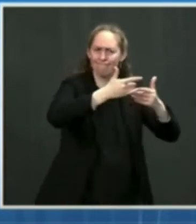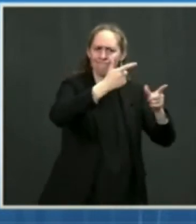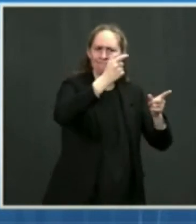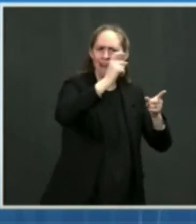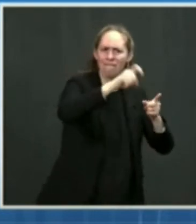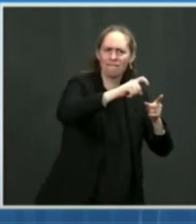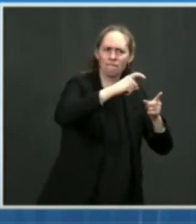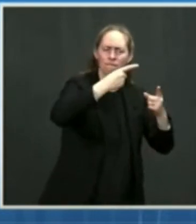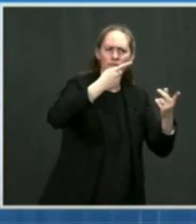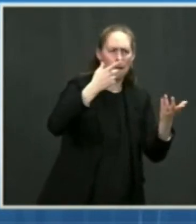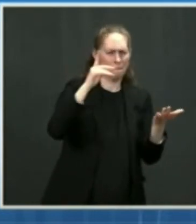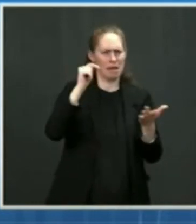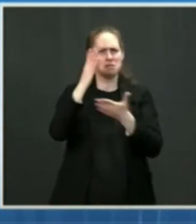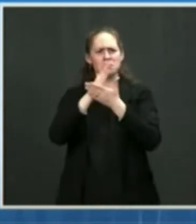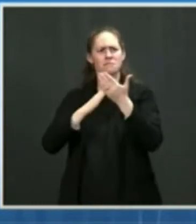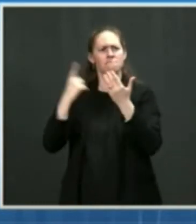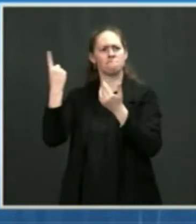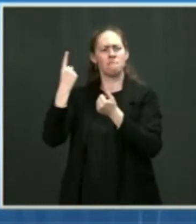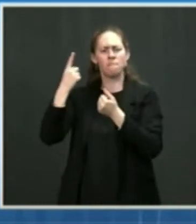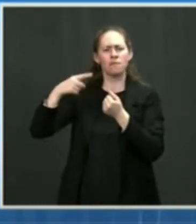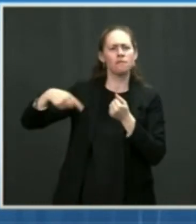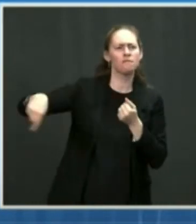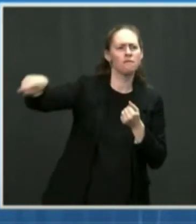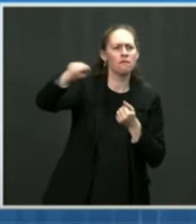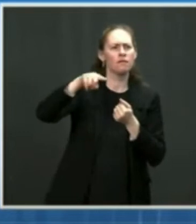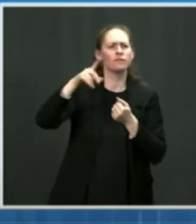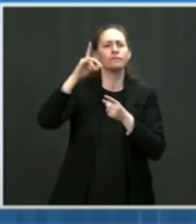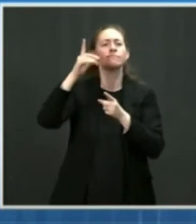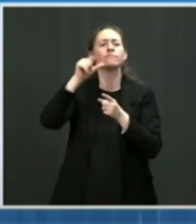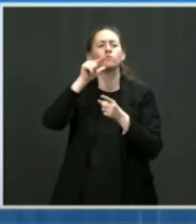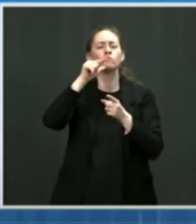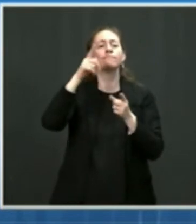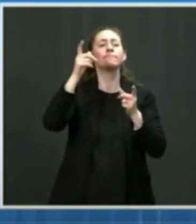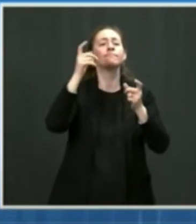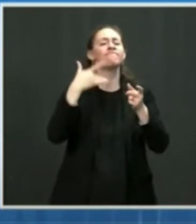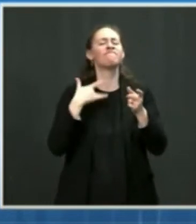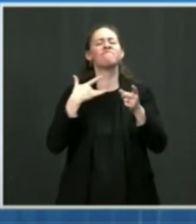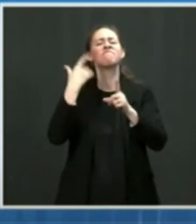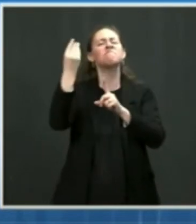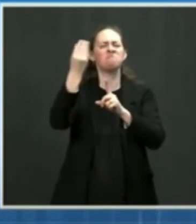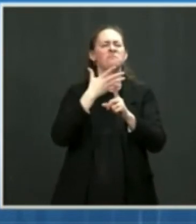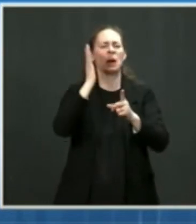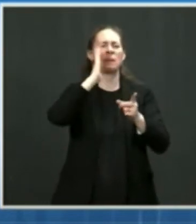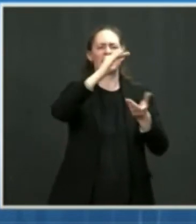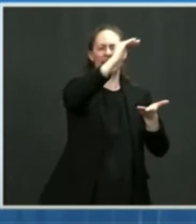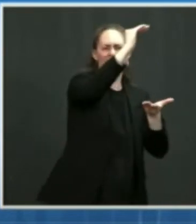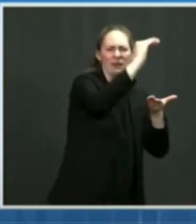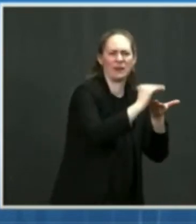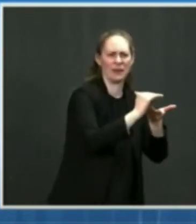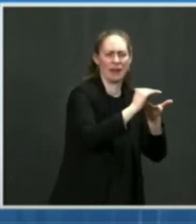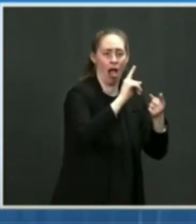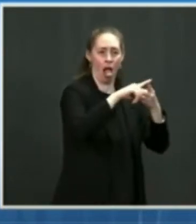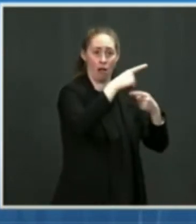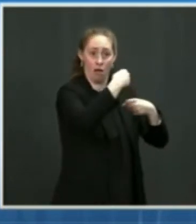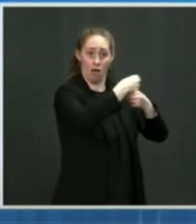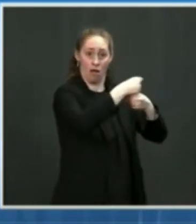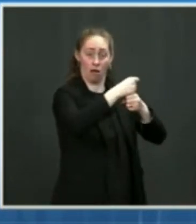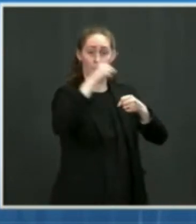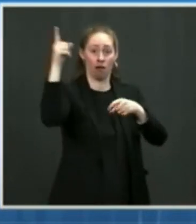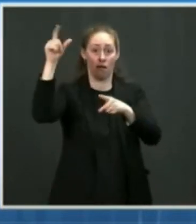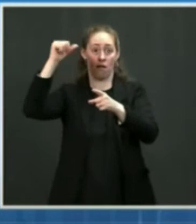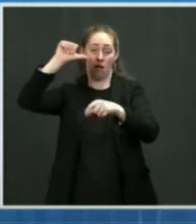guidance suggesting that dose deliveries from J&J are going to remain low until that EUA is received. So I just wonder if you have